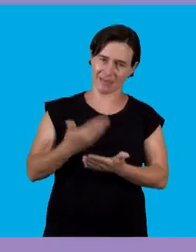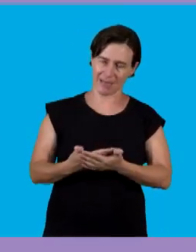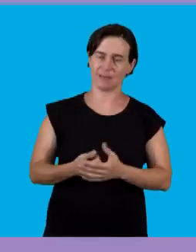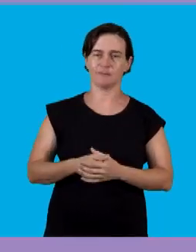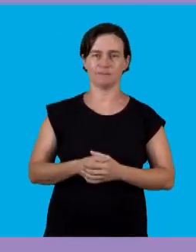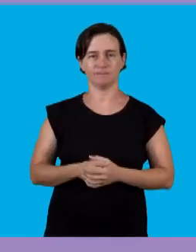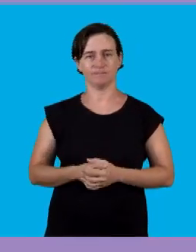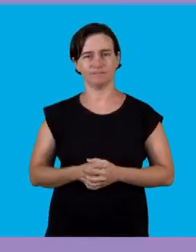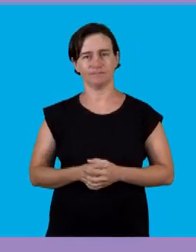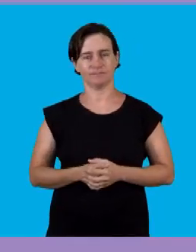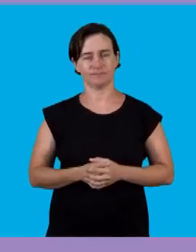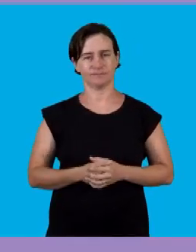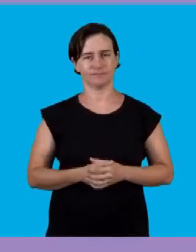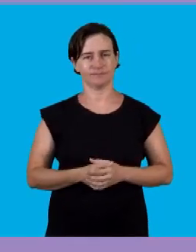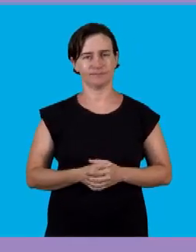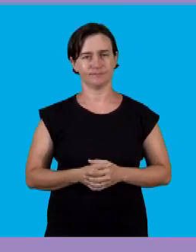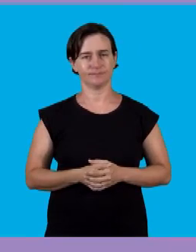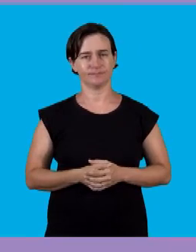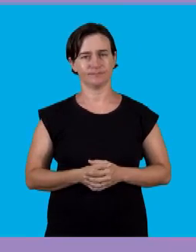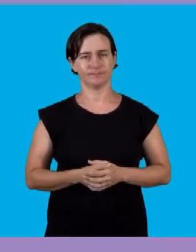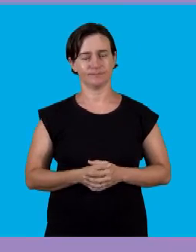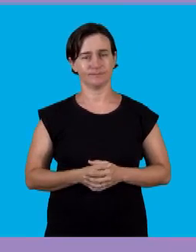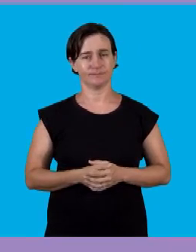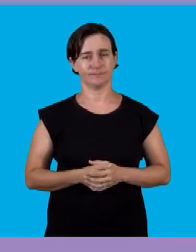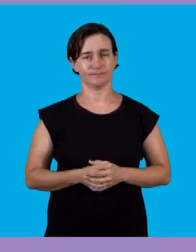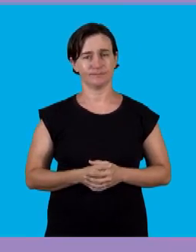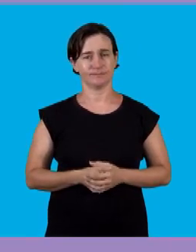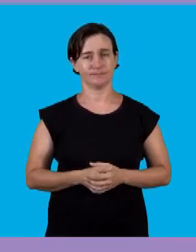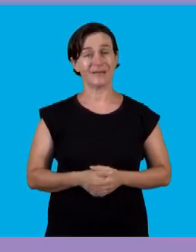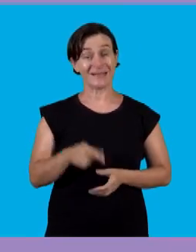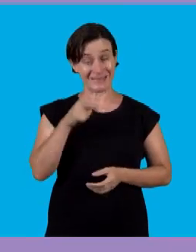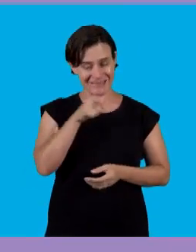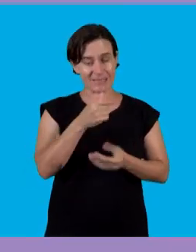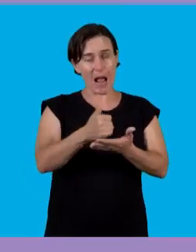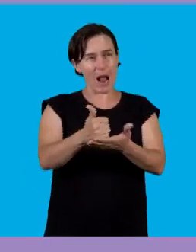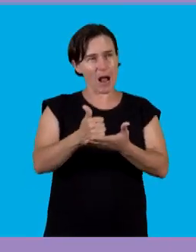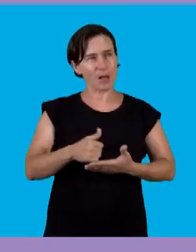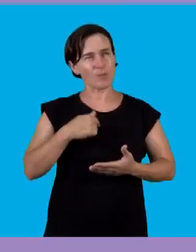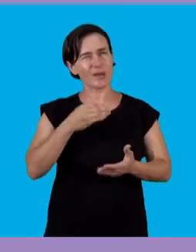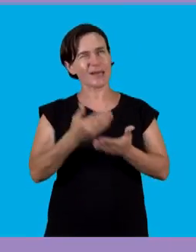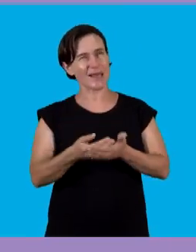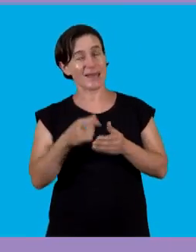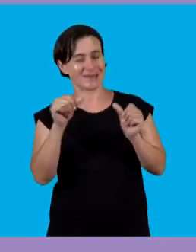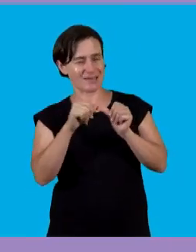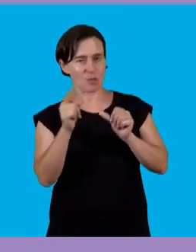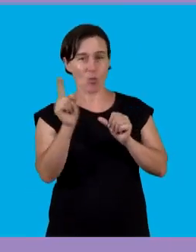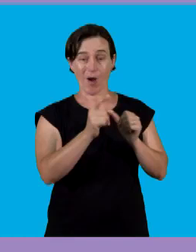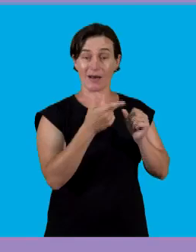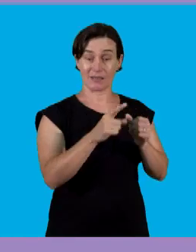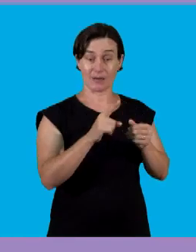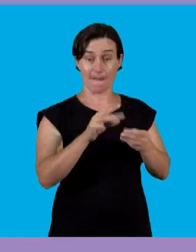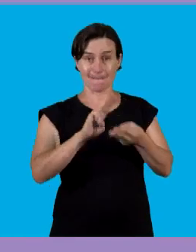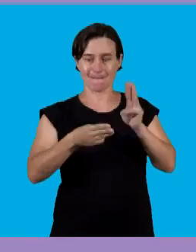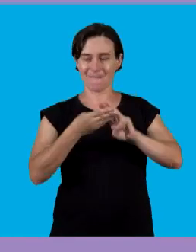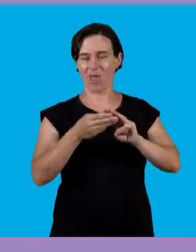get some of the output values in our table. And when that also helped us to get the rule